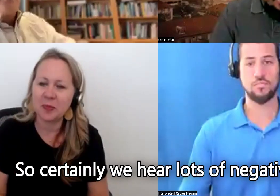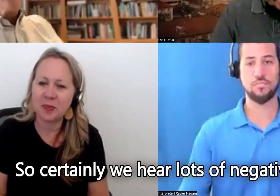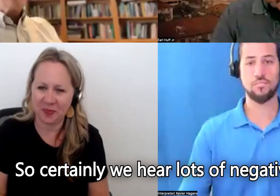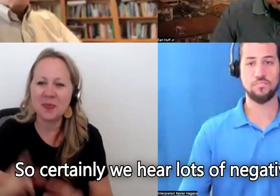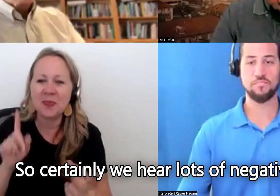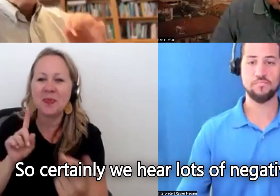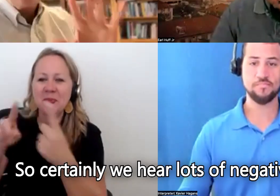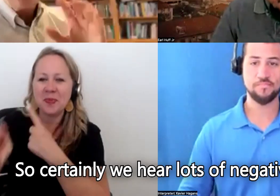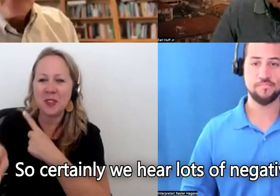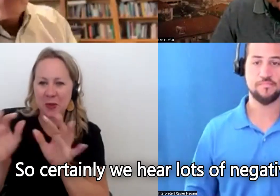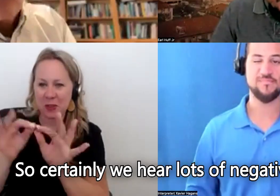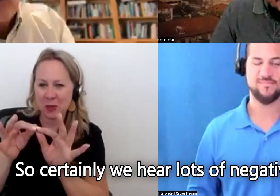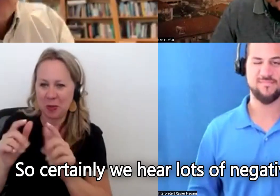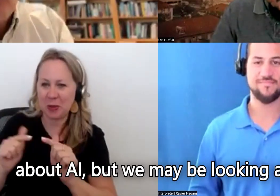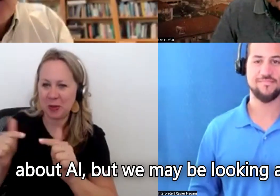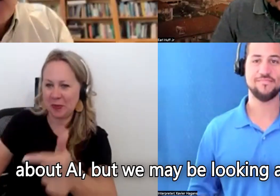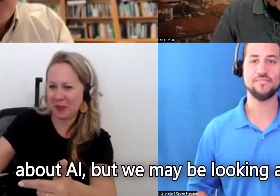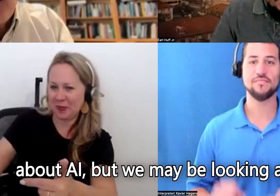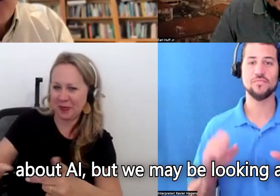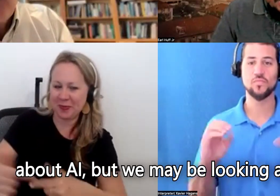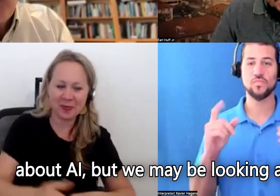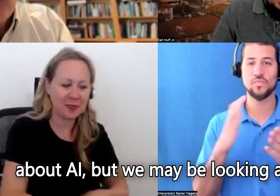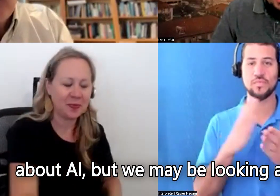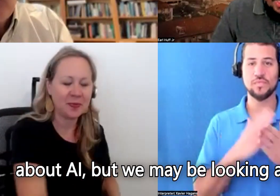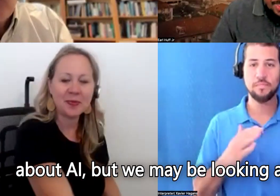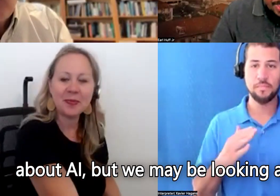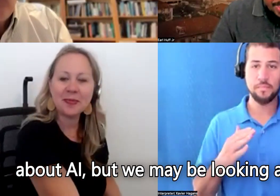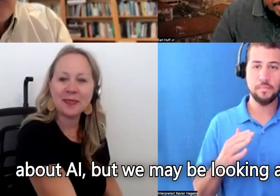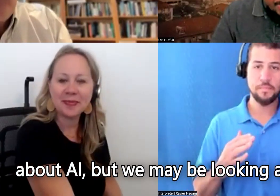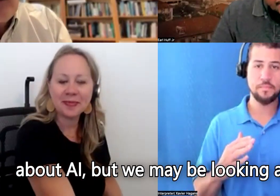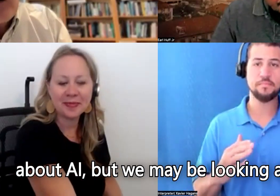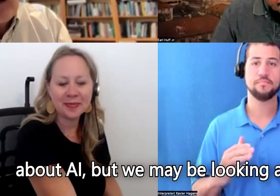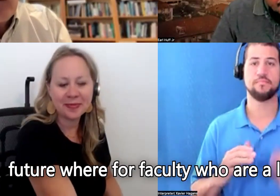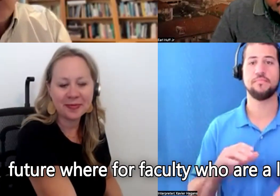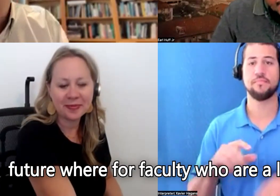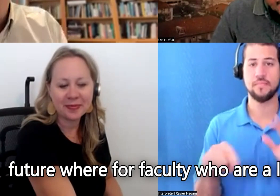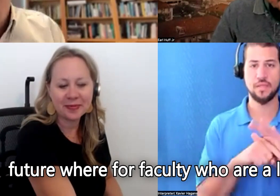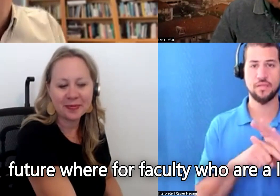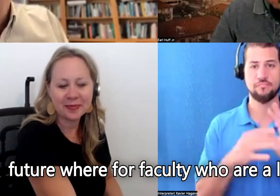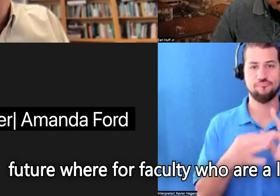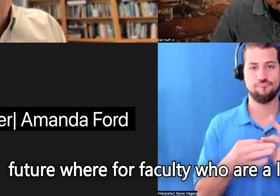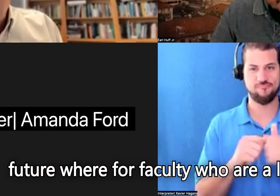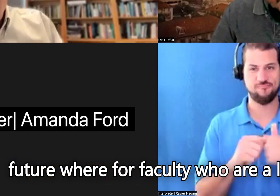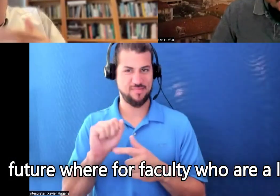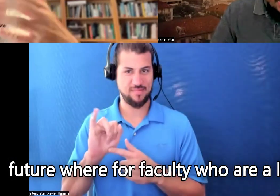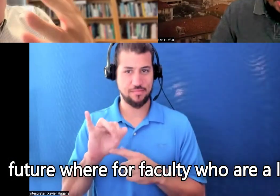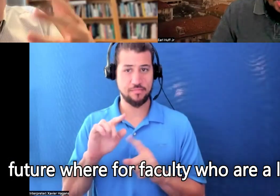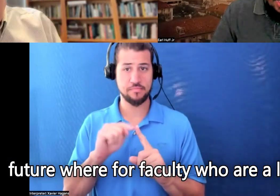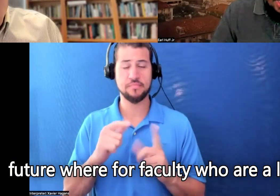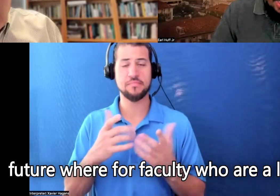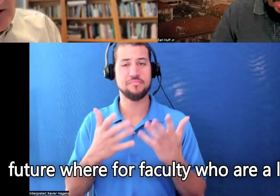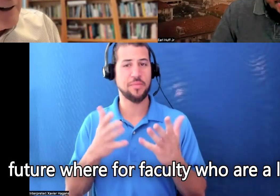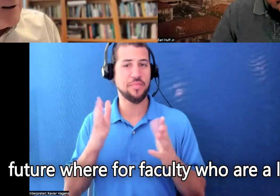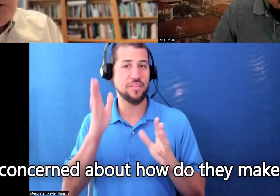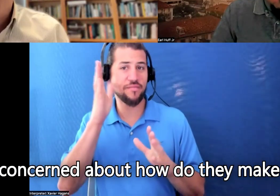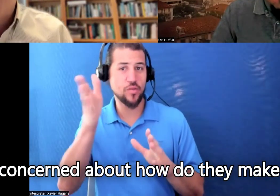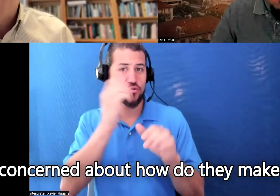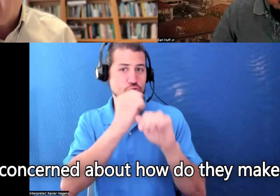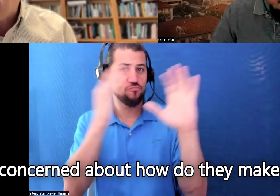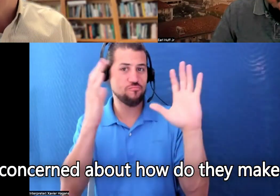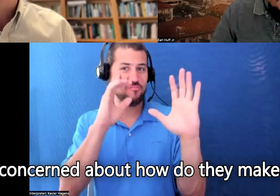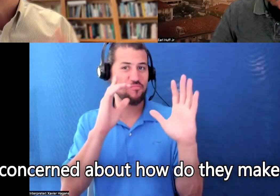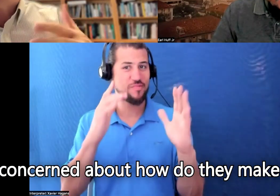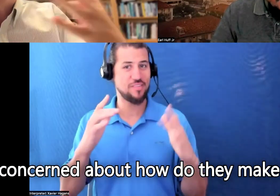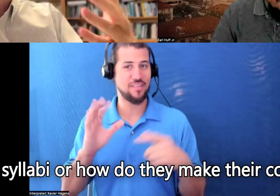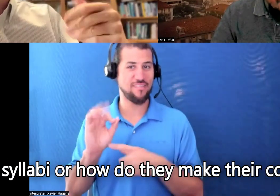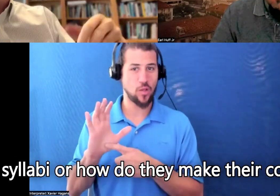So certainly we hear lots of negatives about AI, but we may be looking at a future where for faculty who are a little concerned about